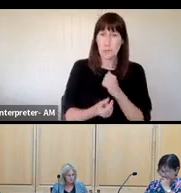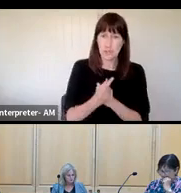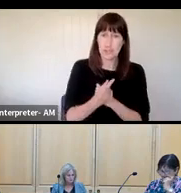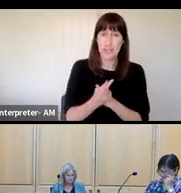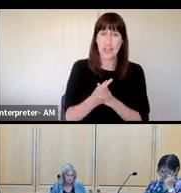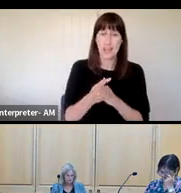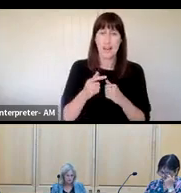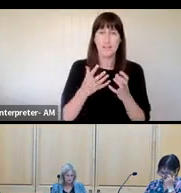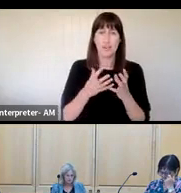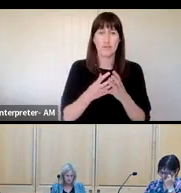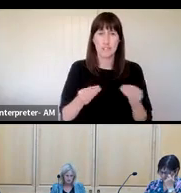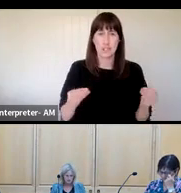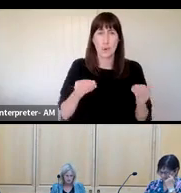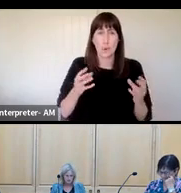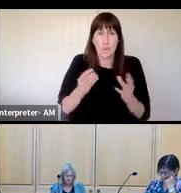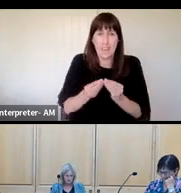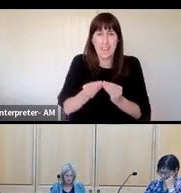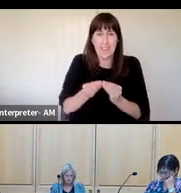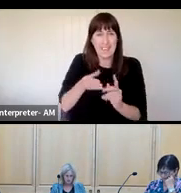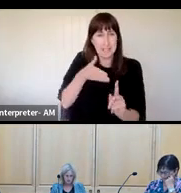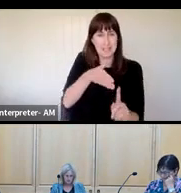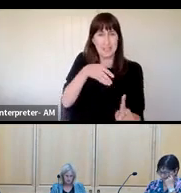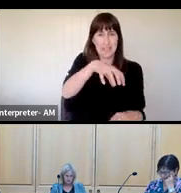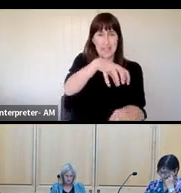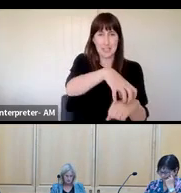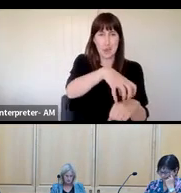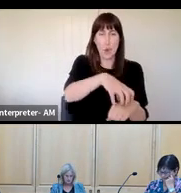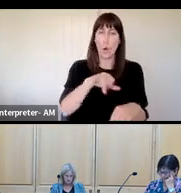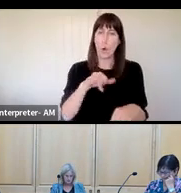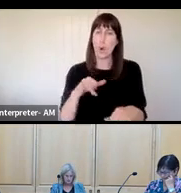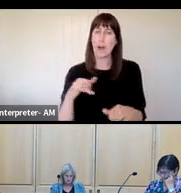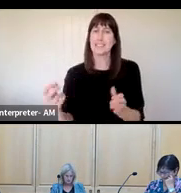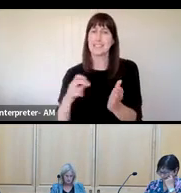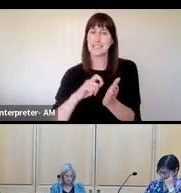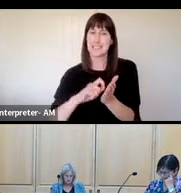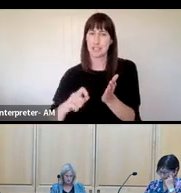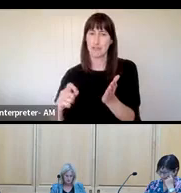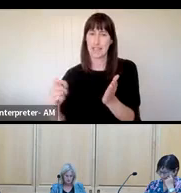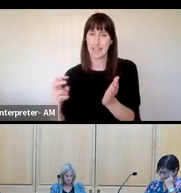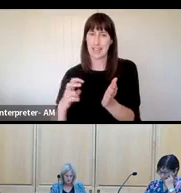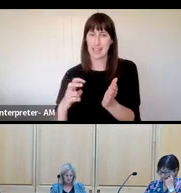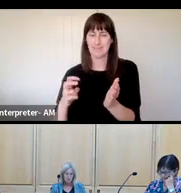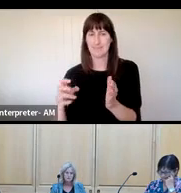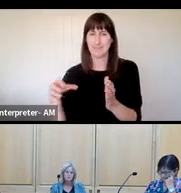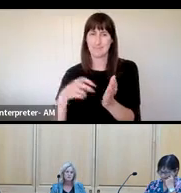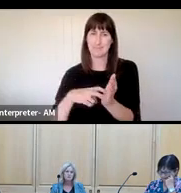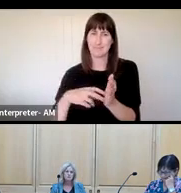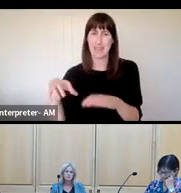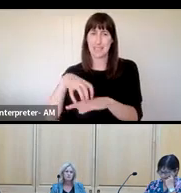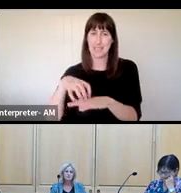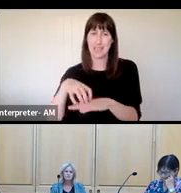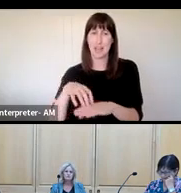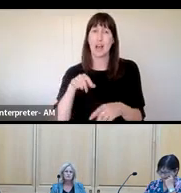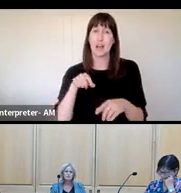with a specified entity or signatory entity first.